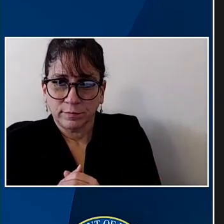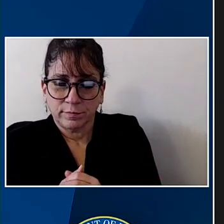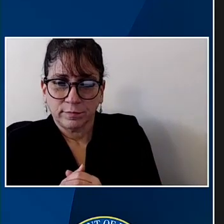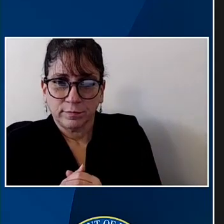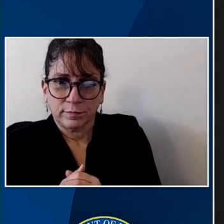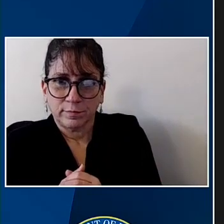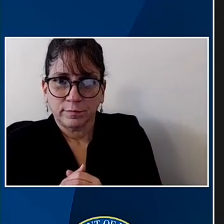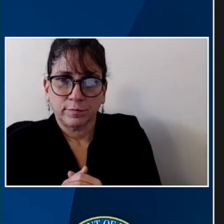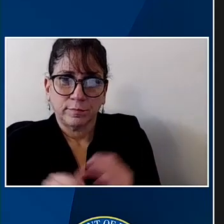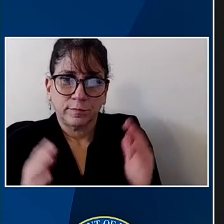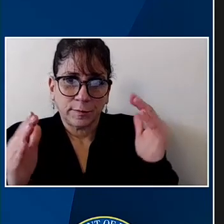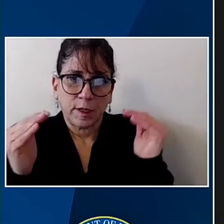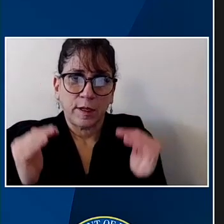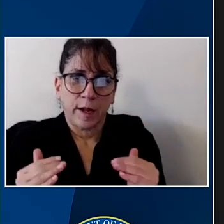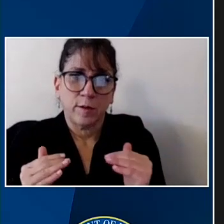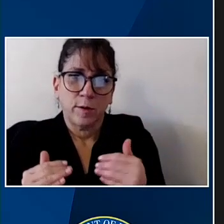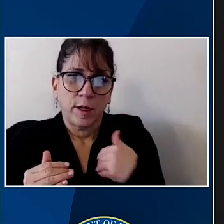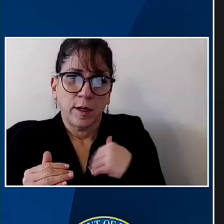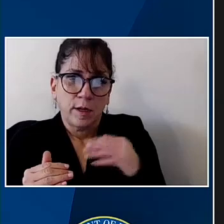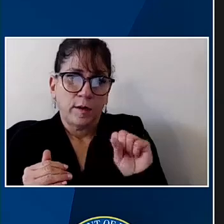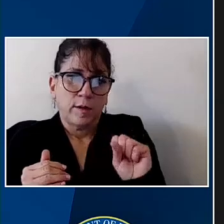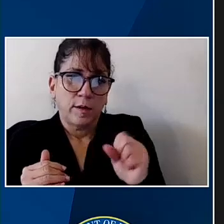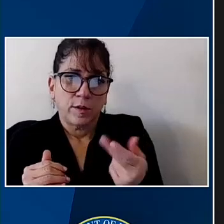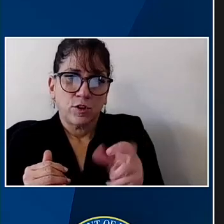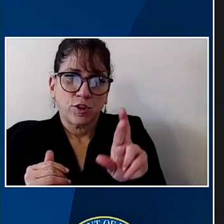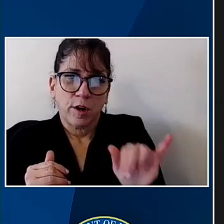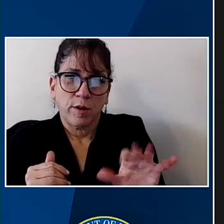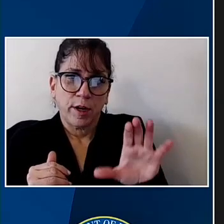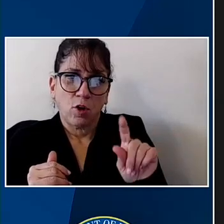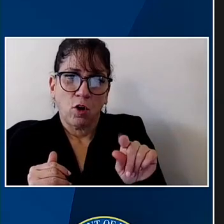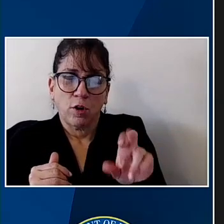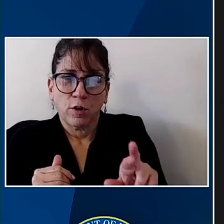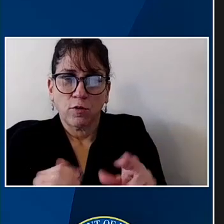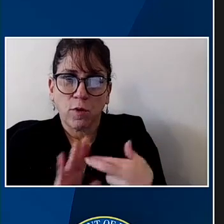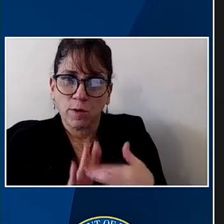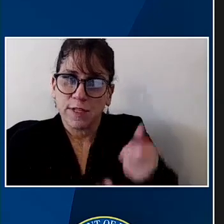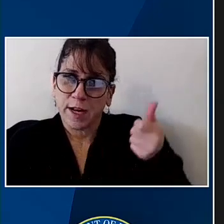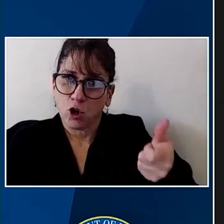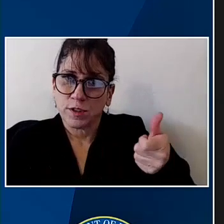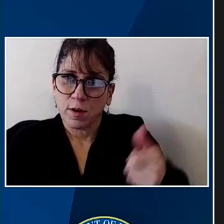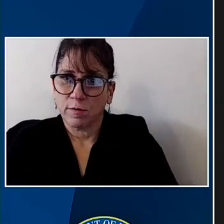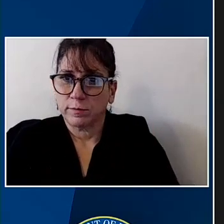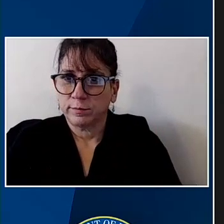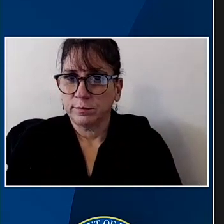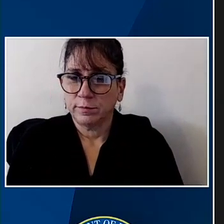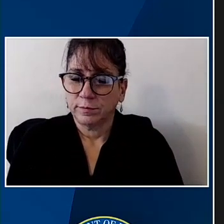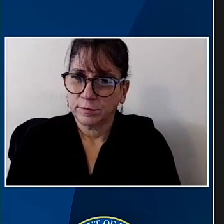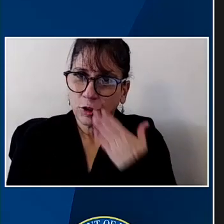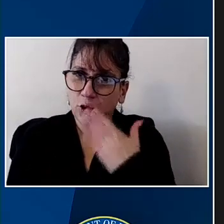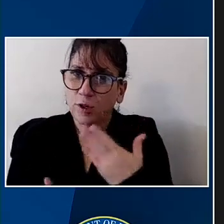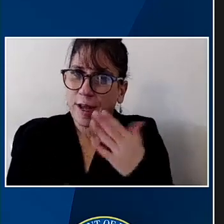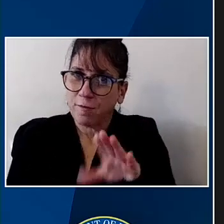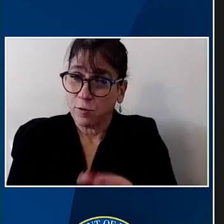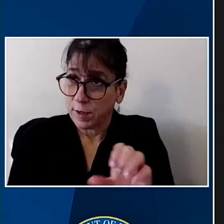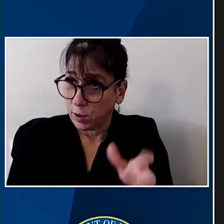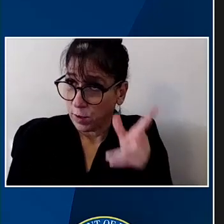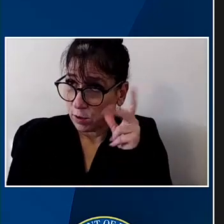next we have Sherry Carter representing herself. Good afternoon, Sherry. Can you hear us?